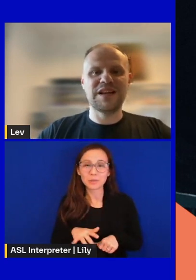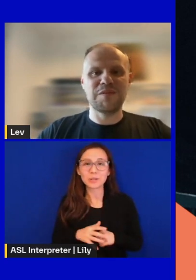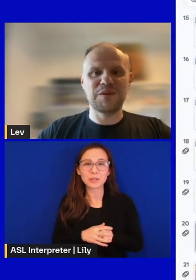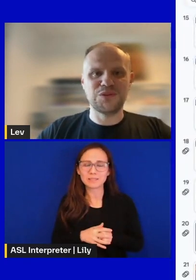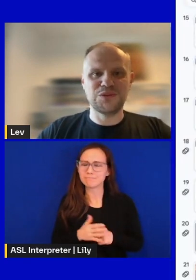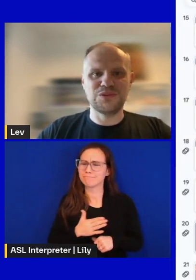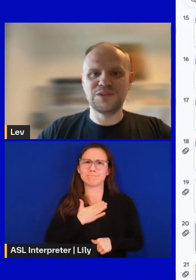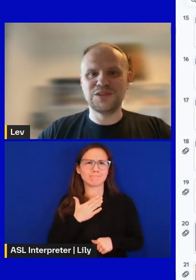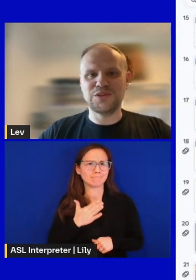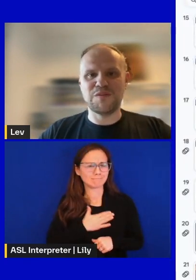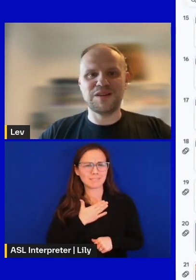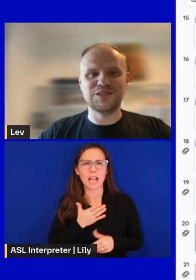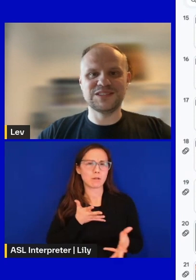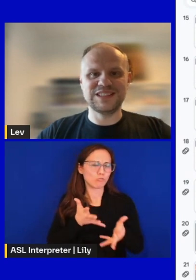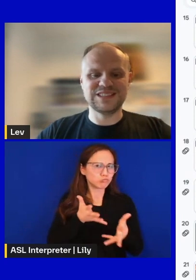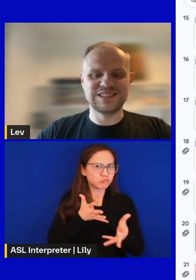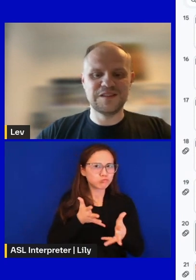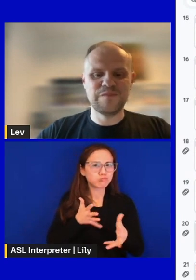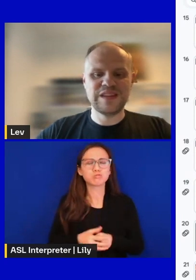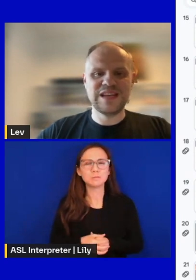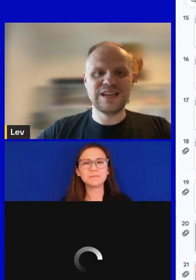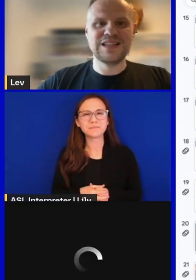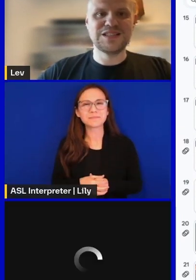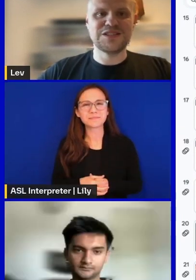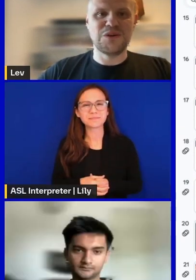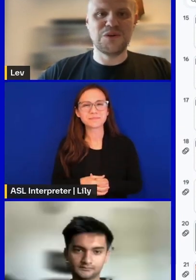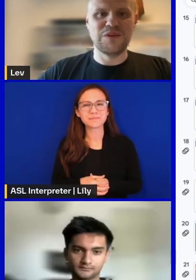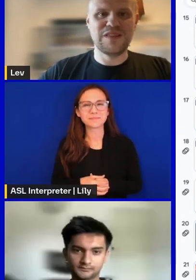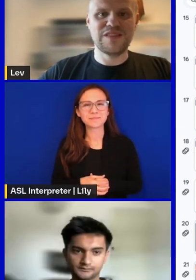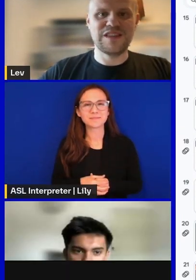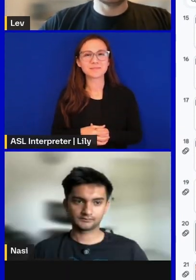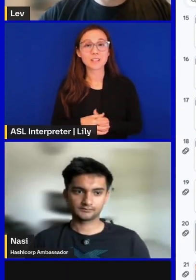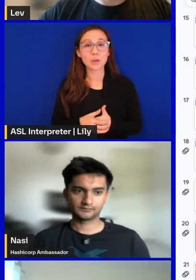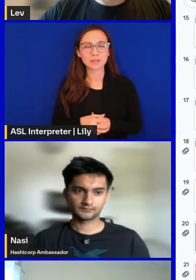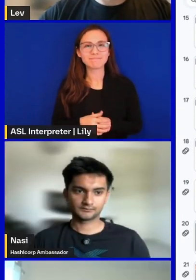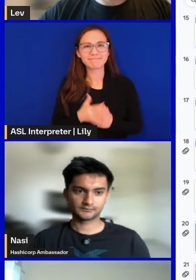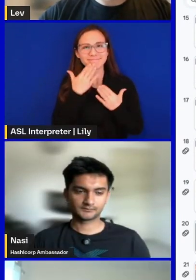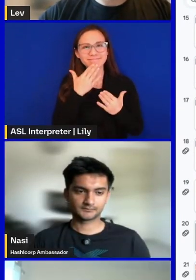more than happy to talk about those things. So thanks a lot.